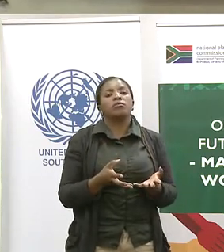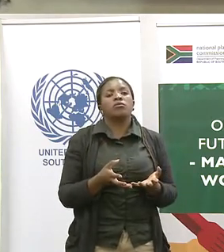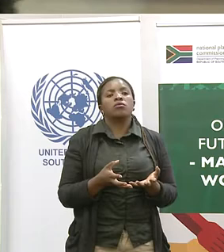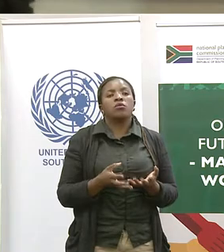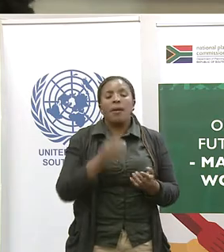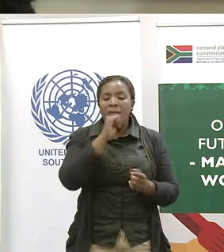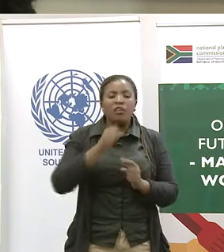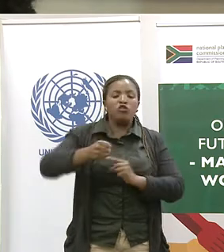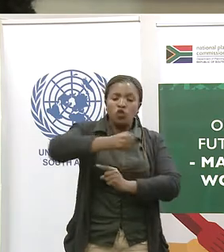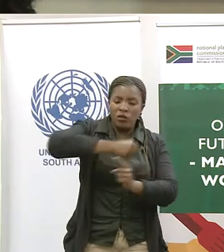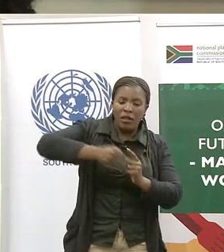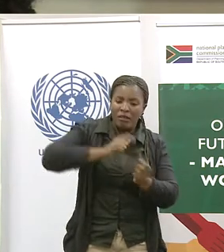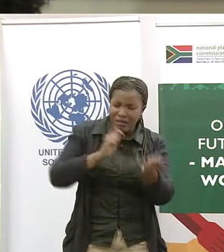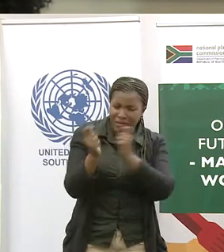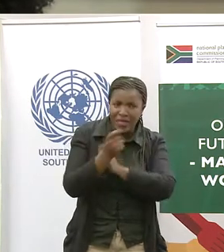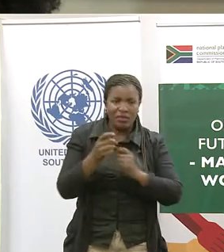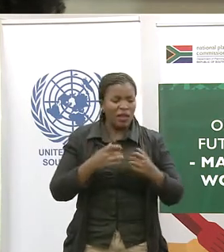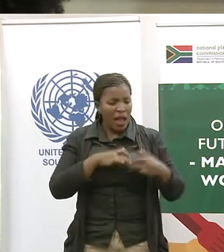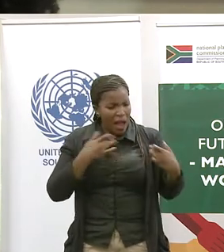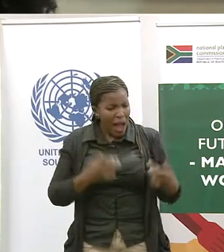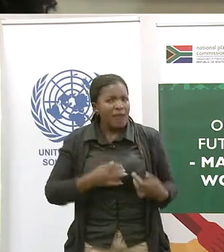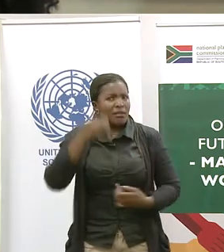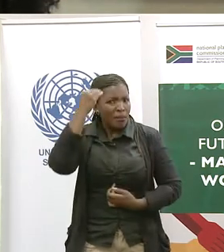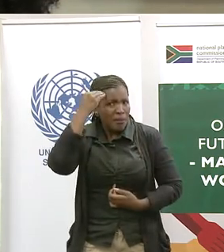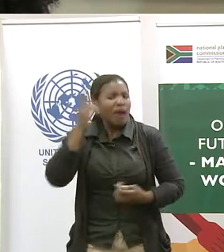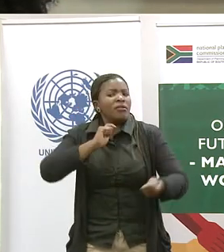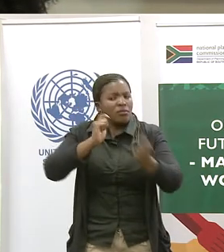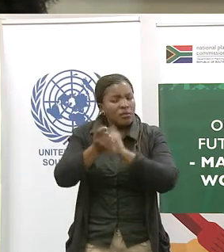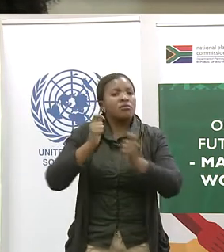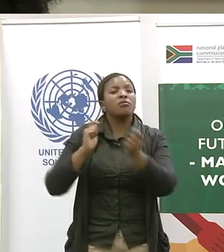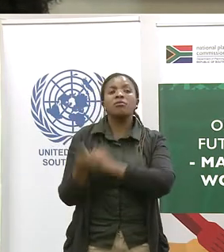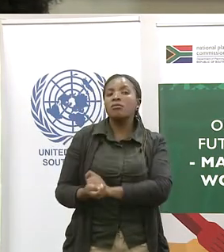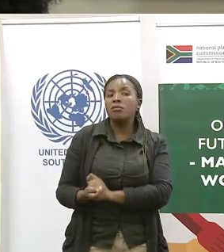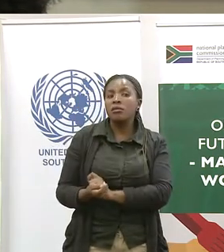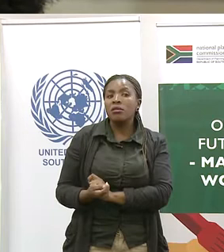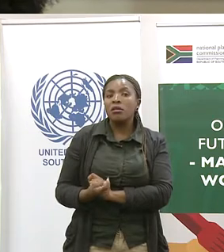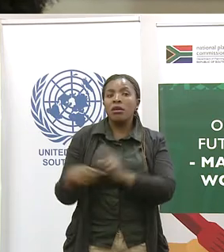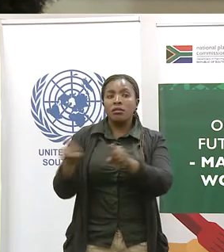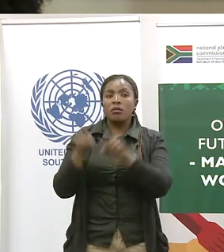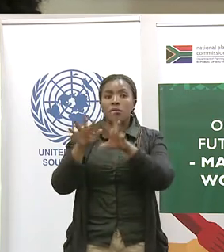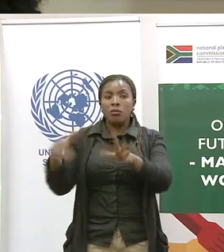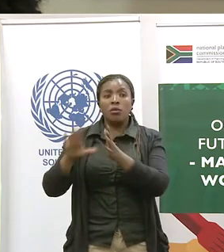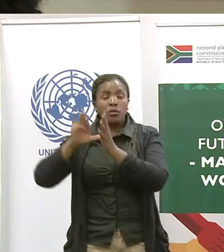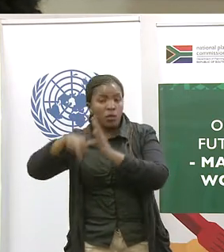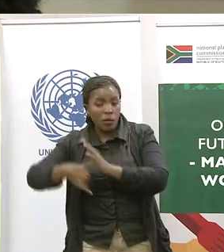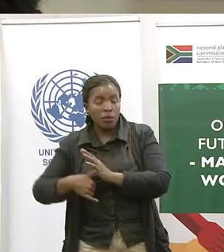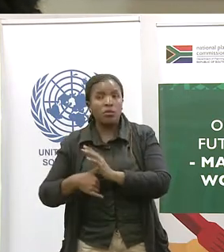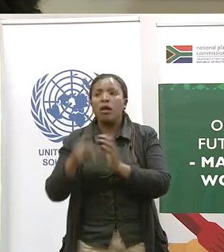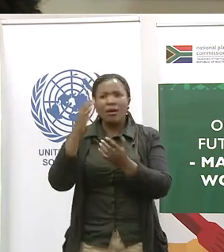the hearts and minds of people. And so it is with people with disability. We get jobs and so